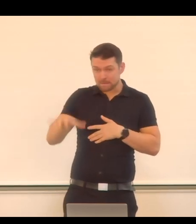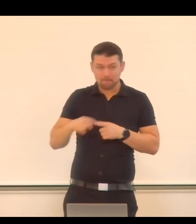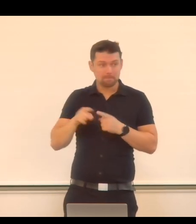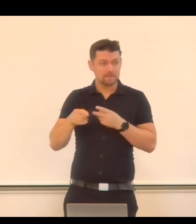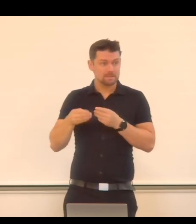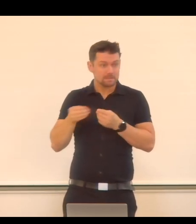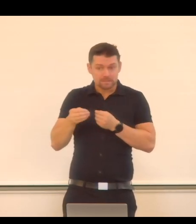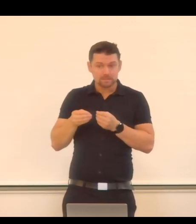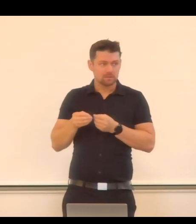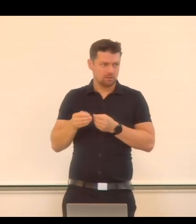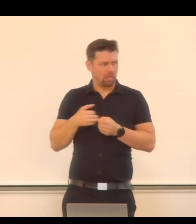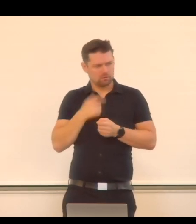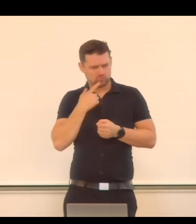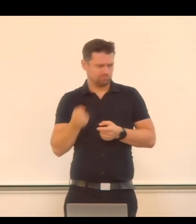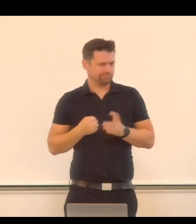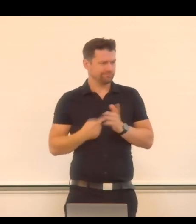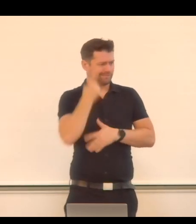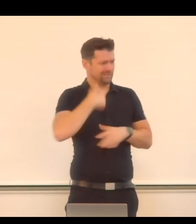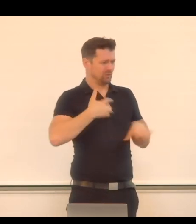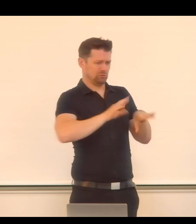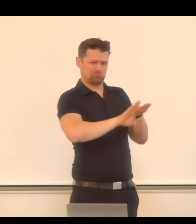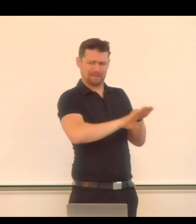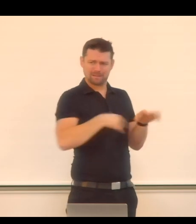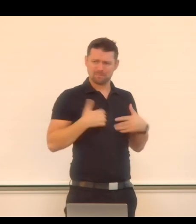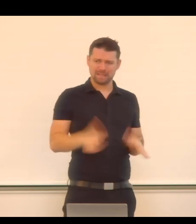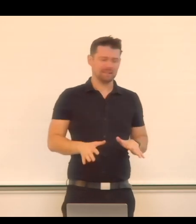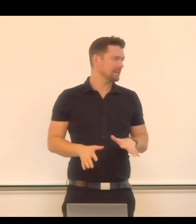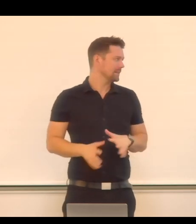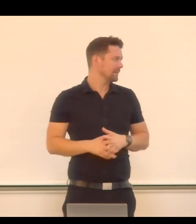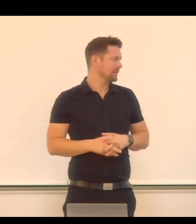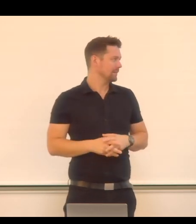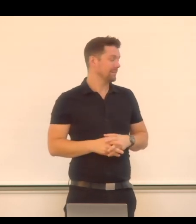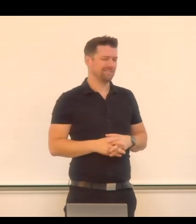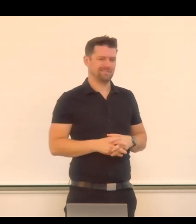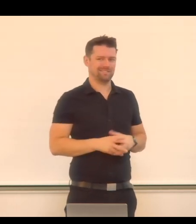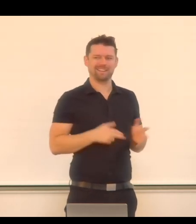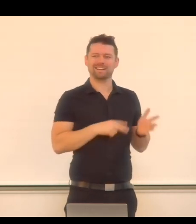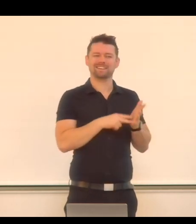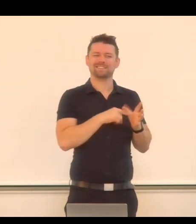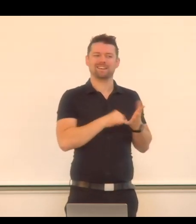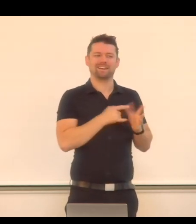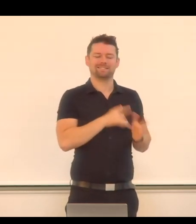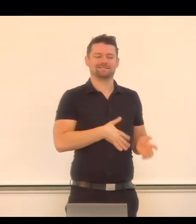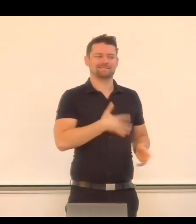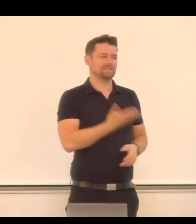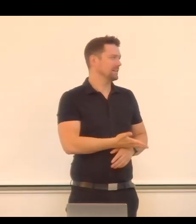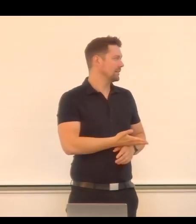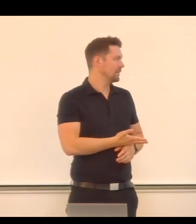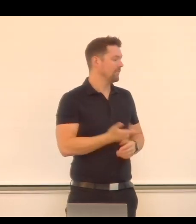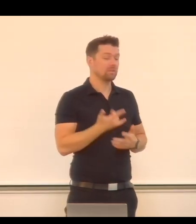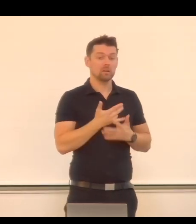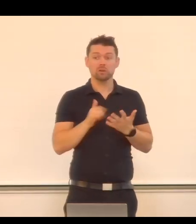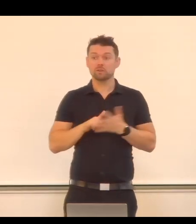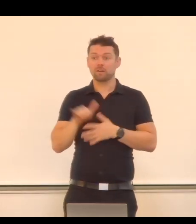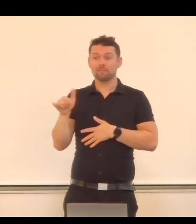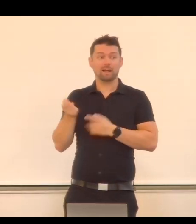send me up there. I'm good to go. You don't need to train me. But that's not what NASA looks for. Honestly, a lot of flight controllers try